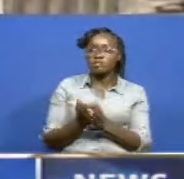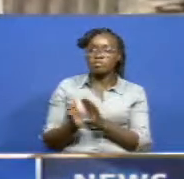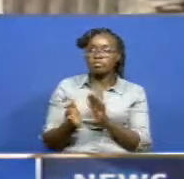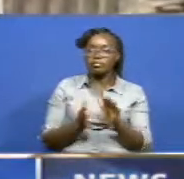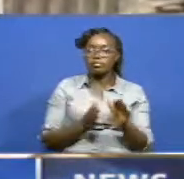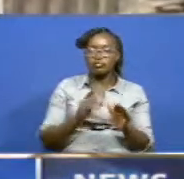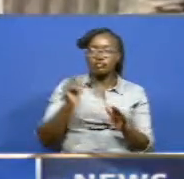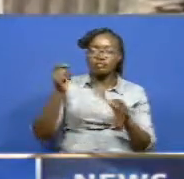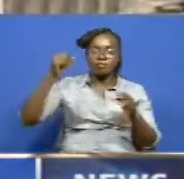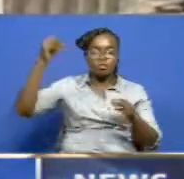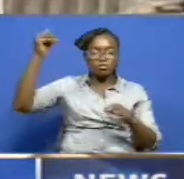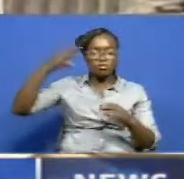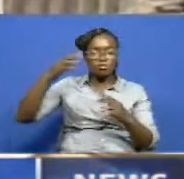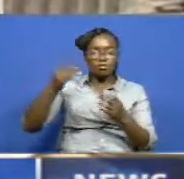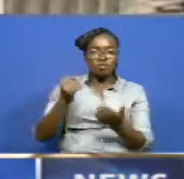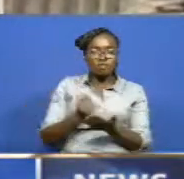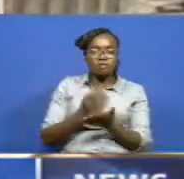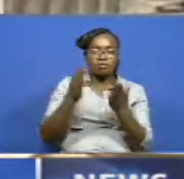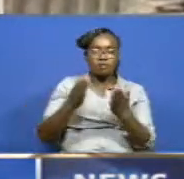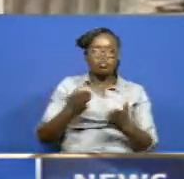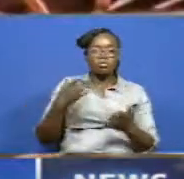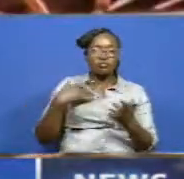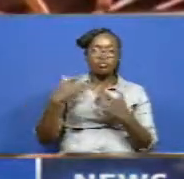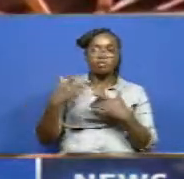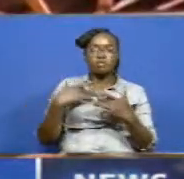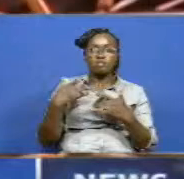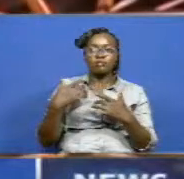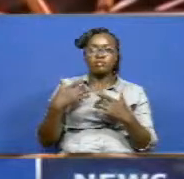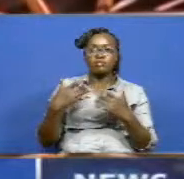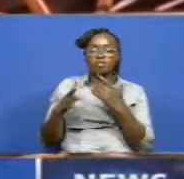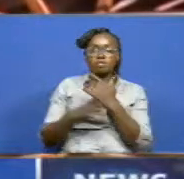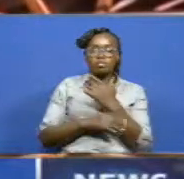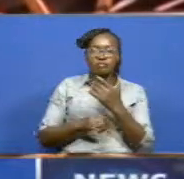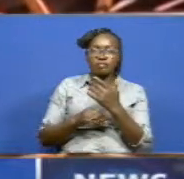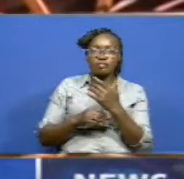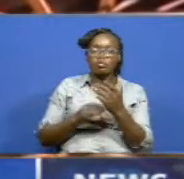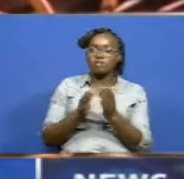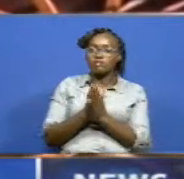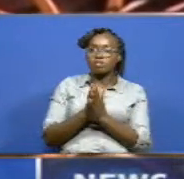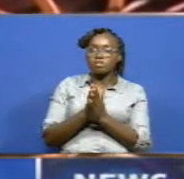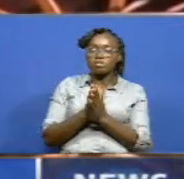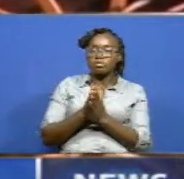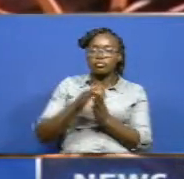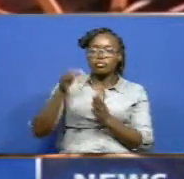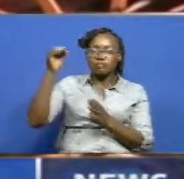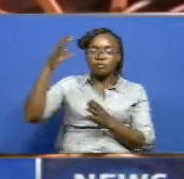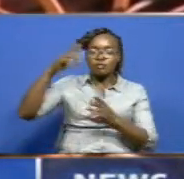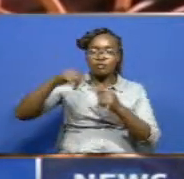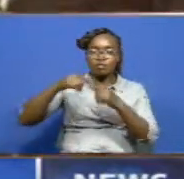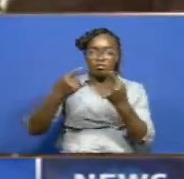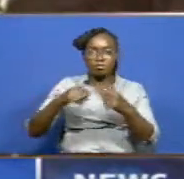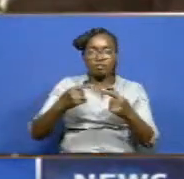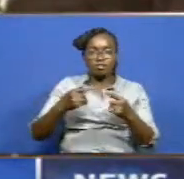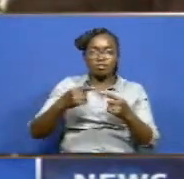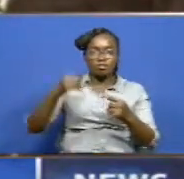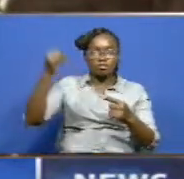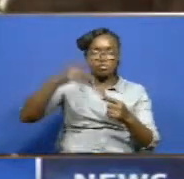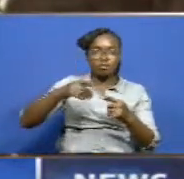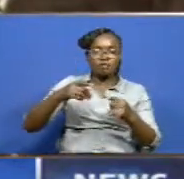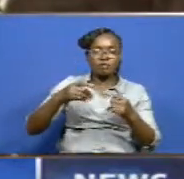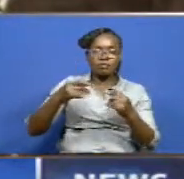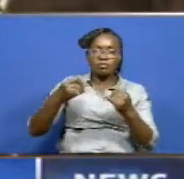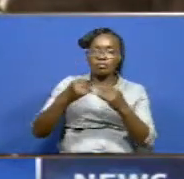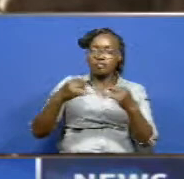Kenya Power officials are raising concerns over the rise in theft of transformers and vandalism of electric cables across